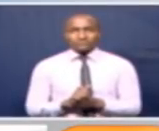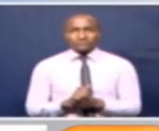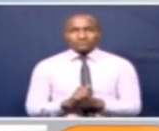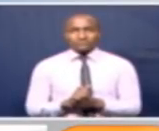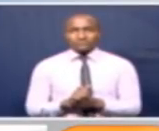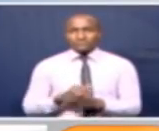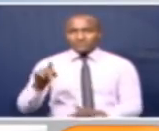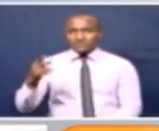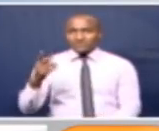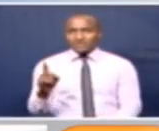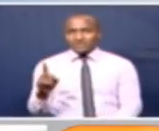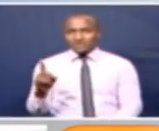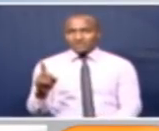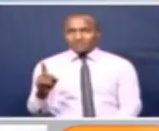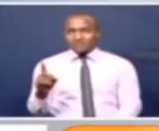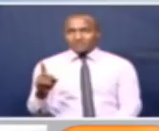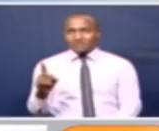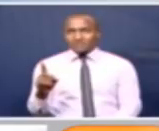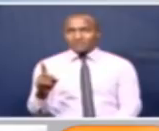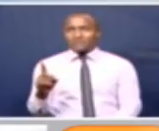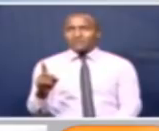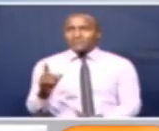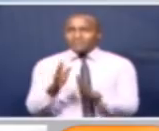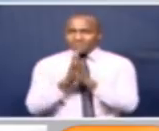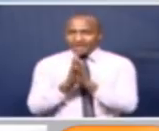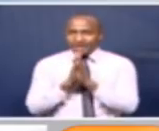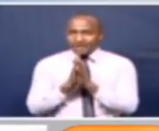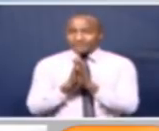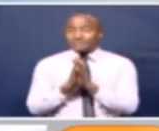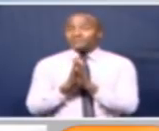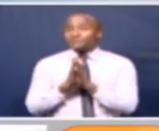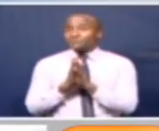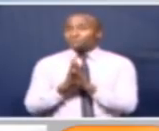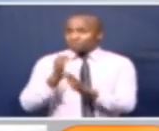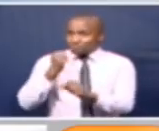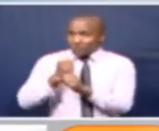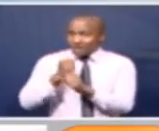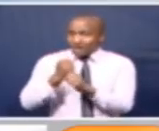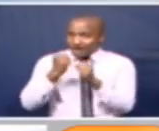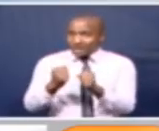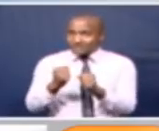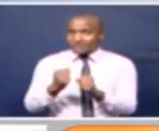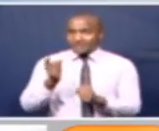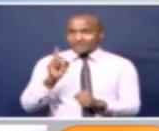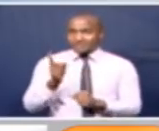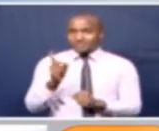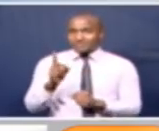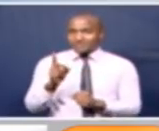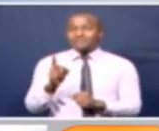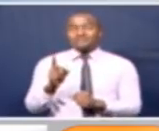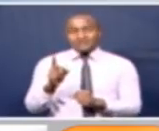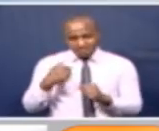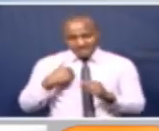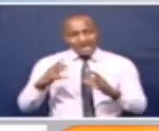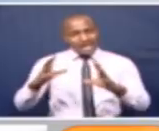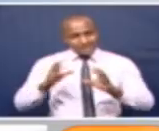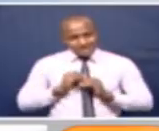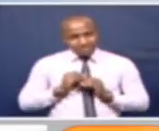Nyamari, PhD redefined, prayer, hard work, and discipline. I cannot agree